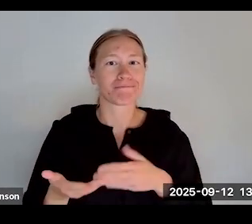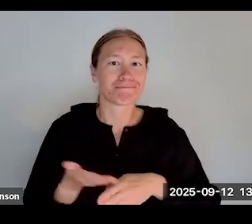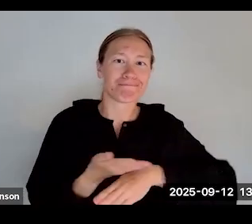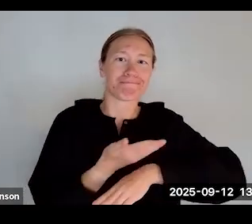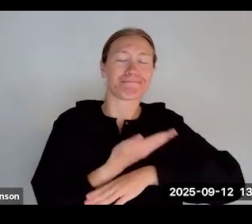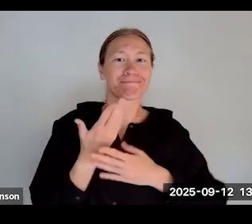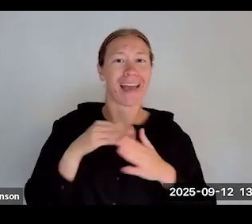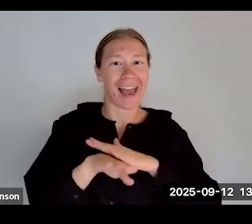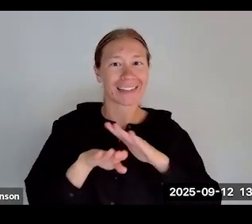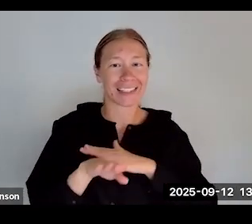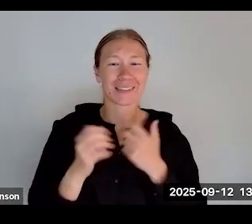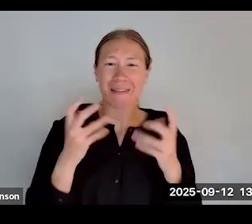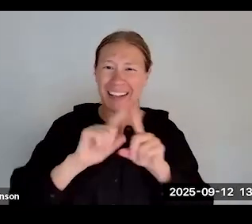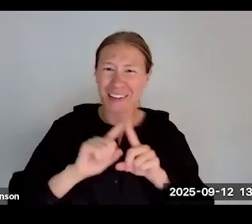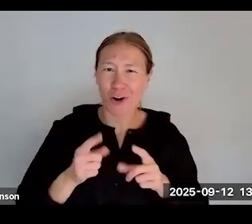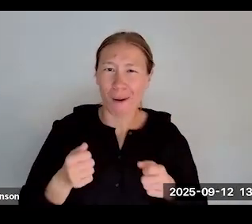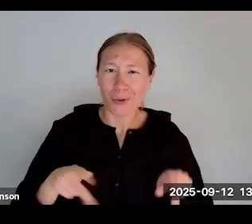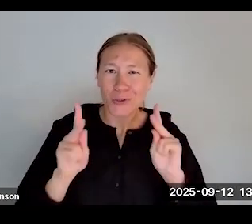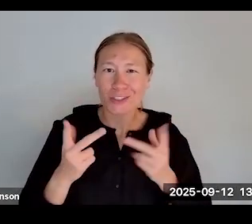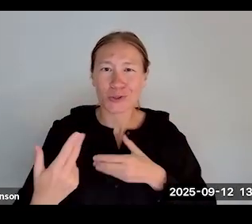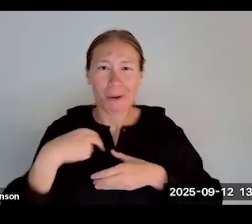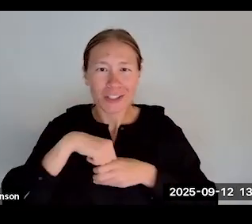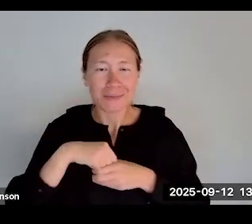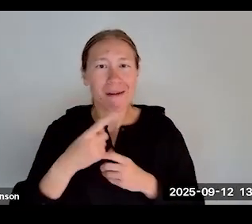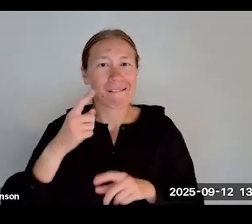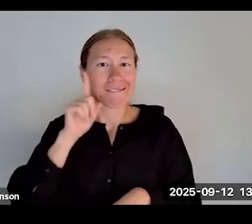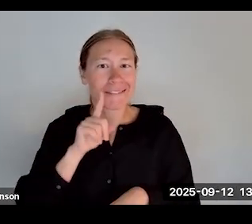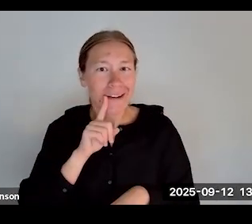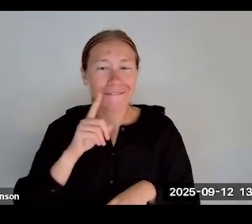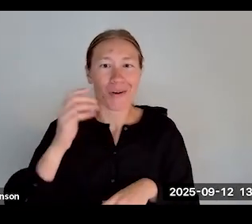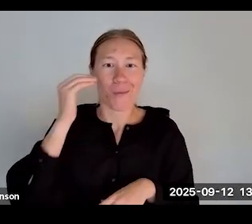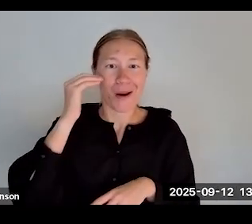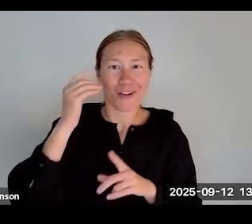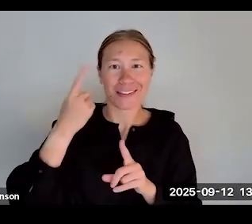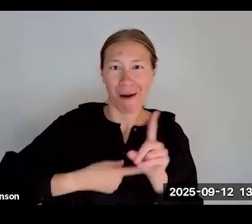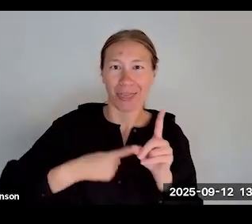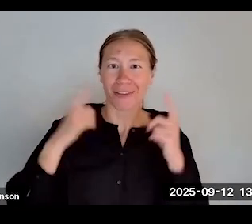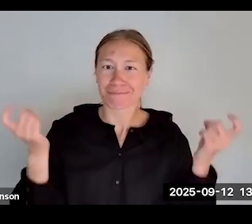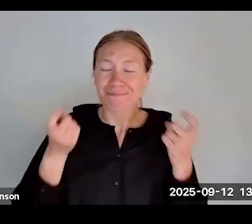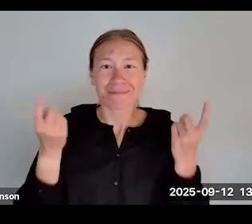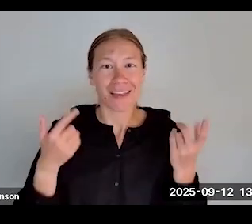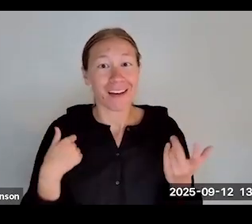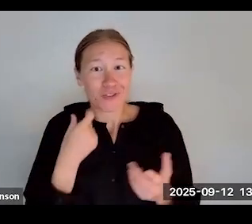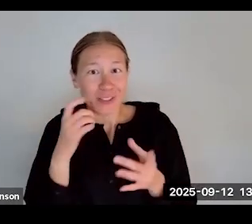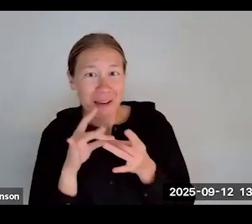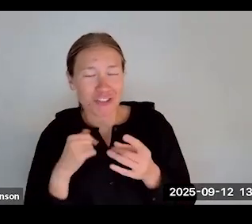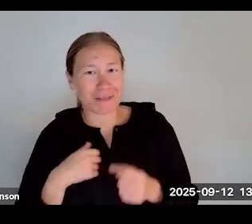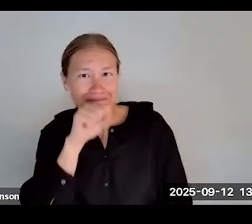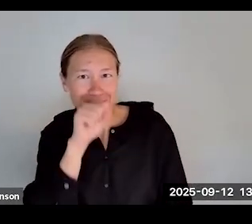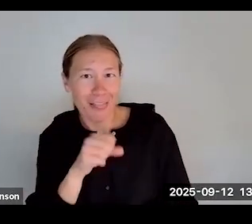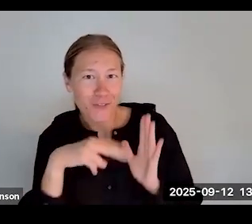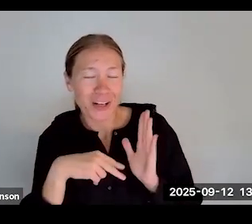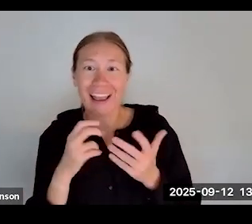to participate in Deaf Awareness Month, but as I mentioned, I love reading, and so a great way to participate is to read about